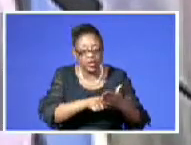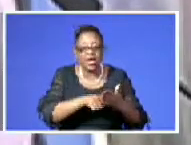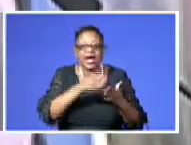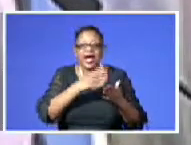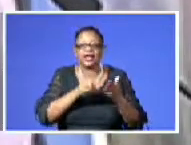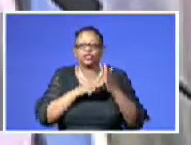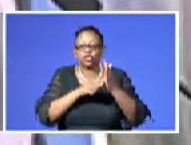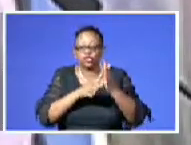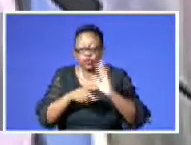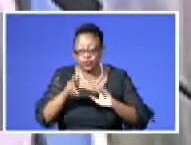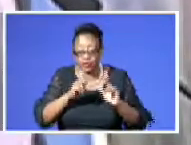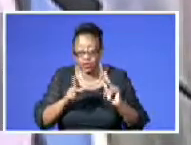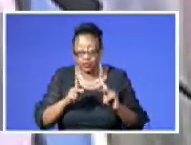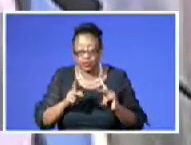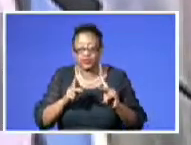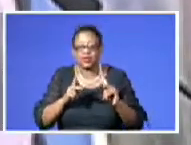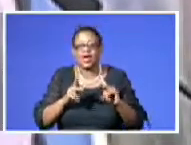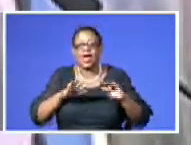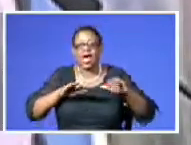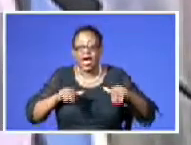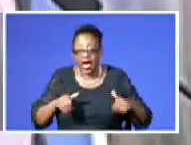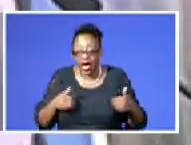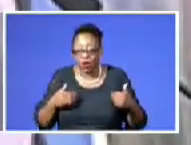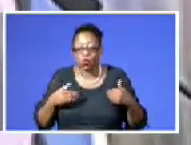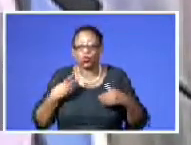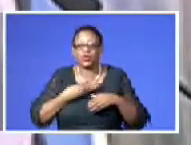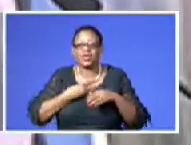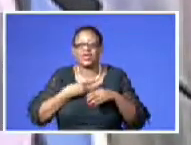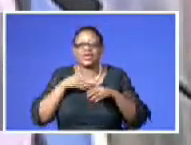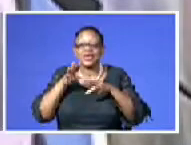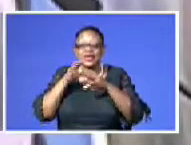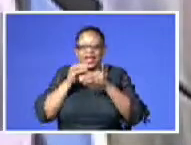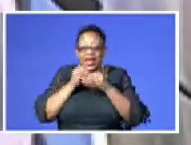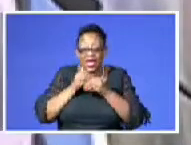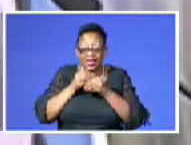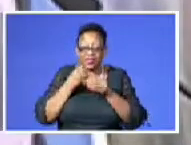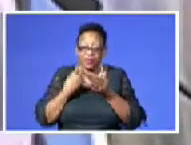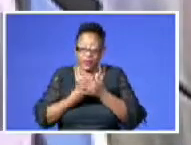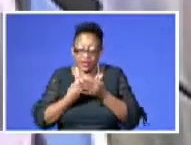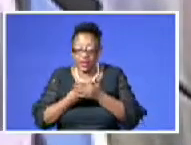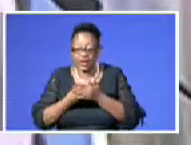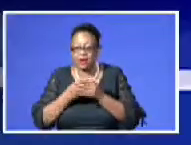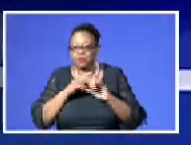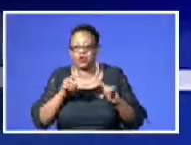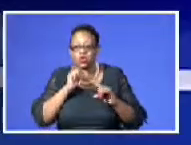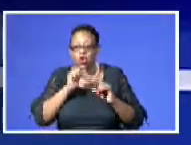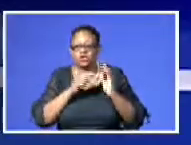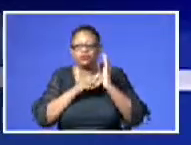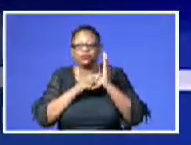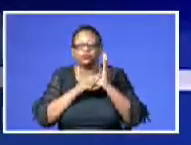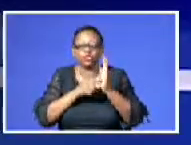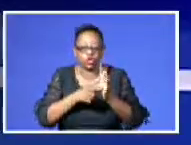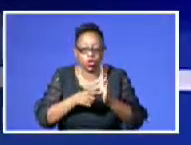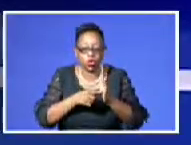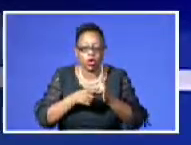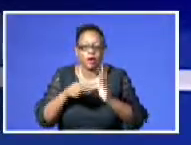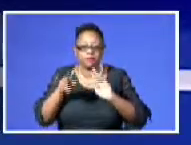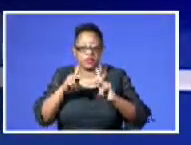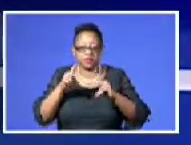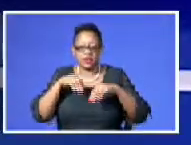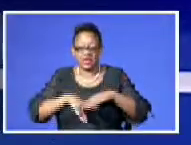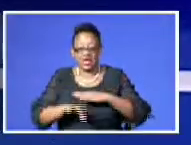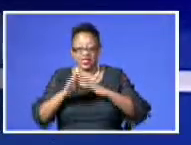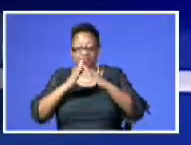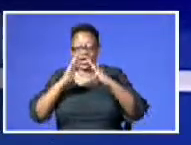accompanying analysis to be published, but has neglected to bring these documents to the House. Finance Minister,